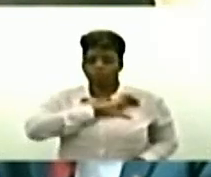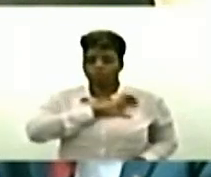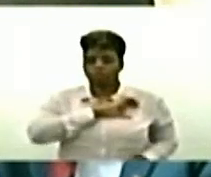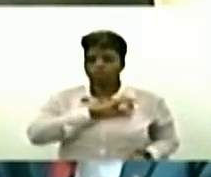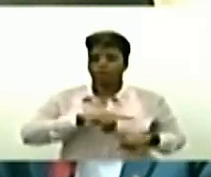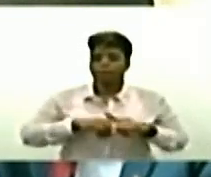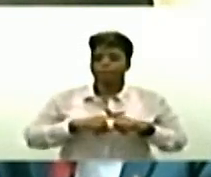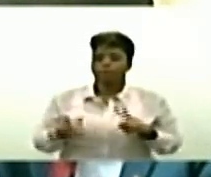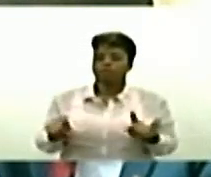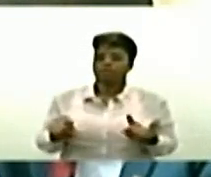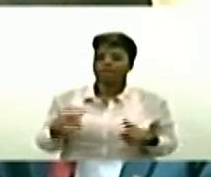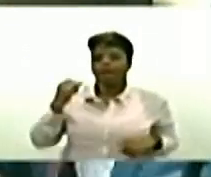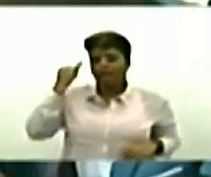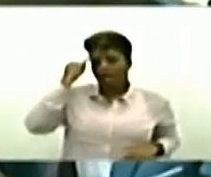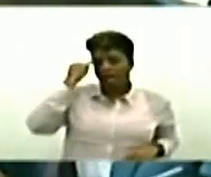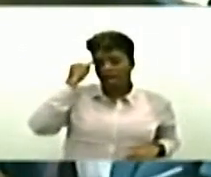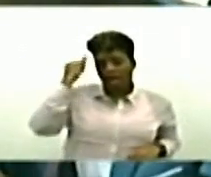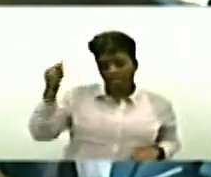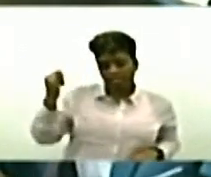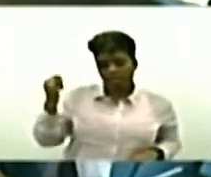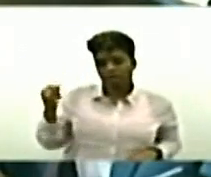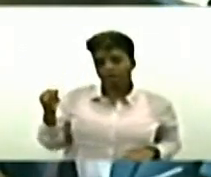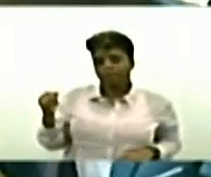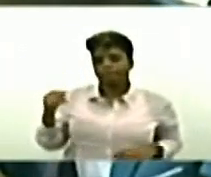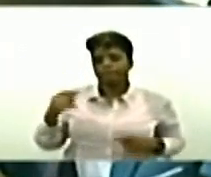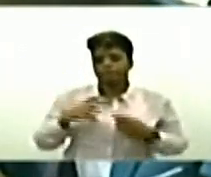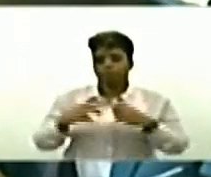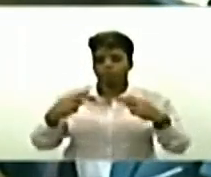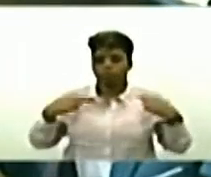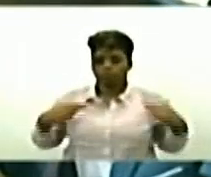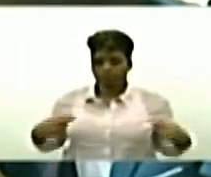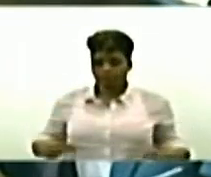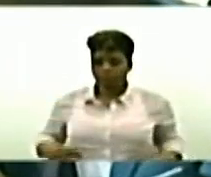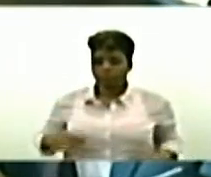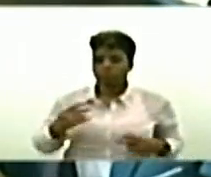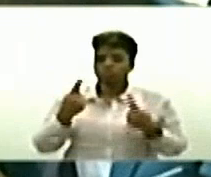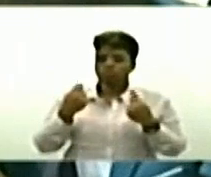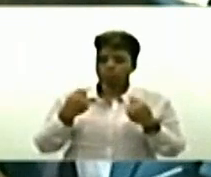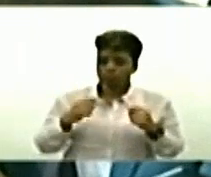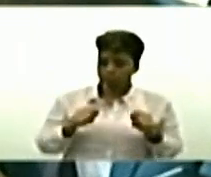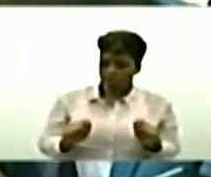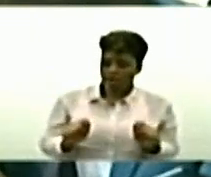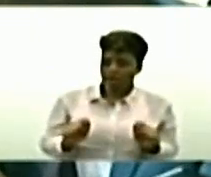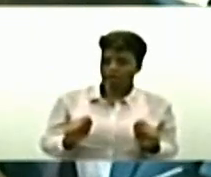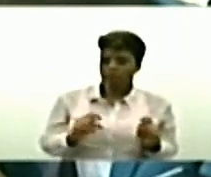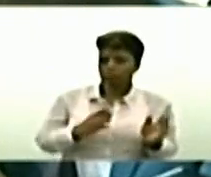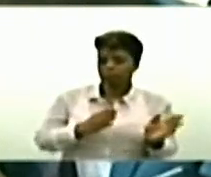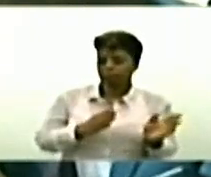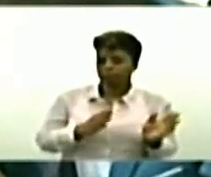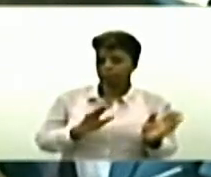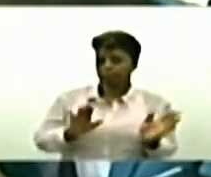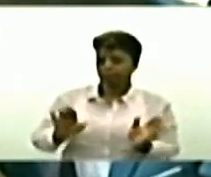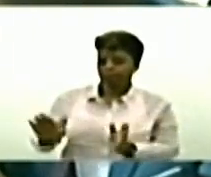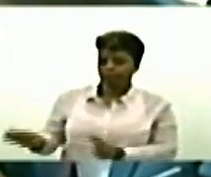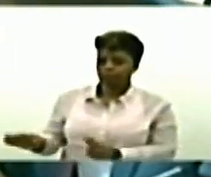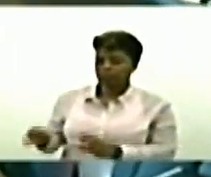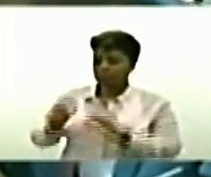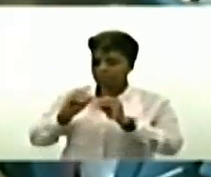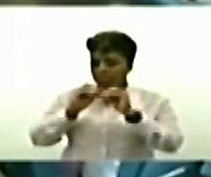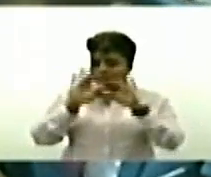idea of the uniform was to try and set aside some